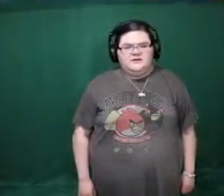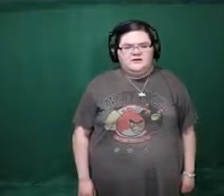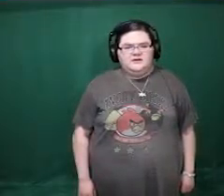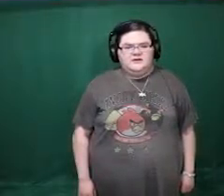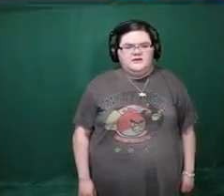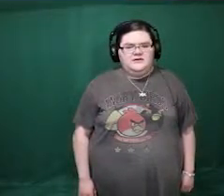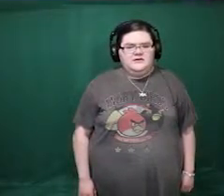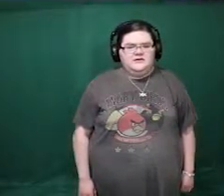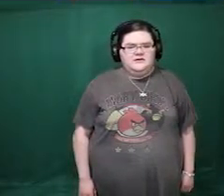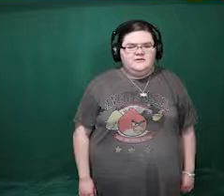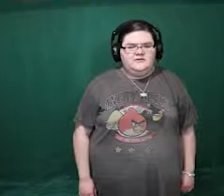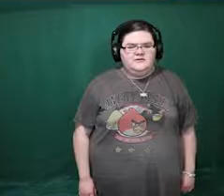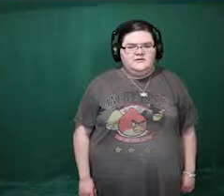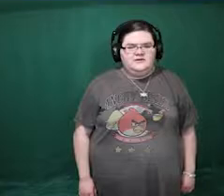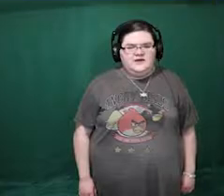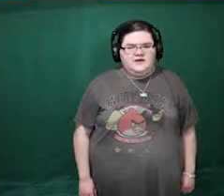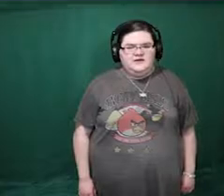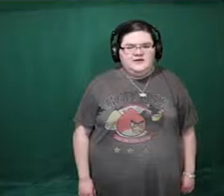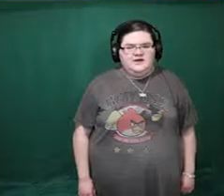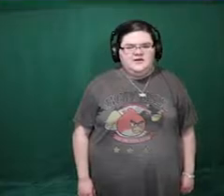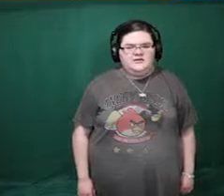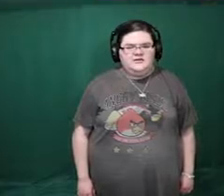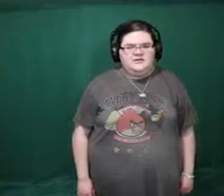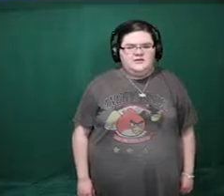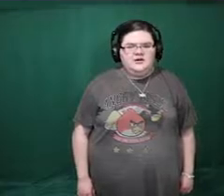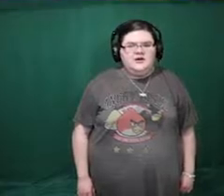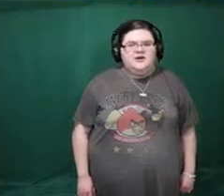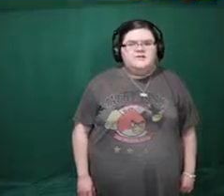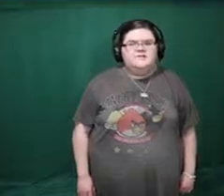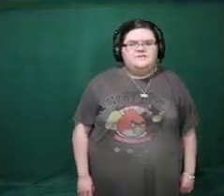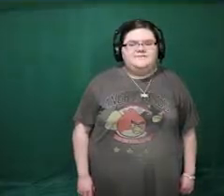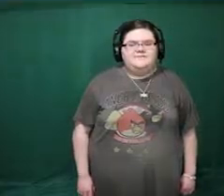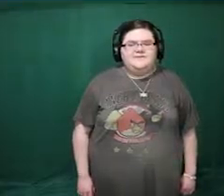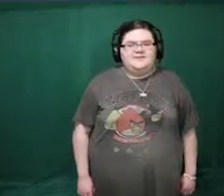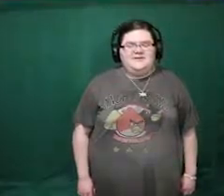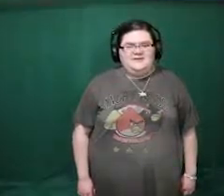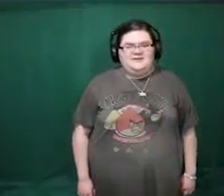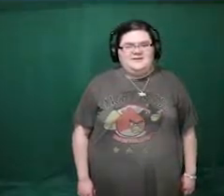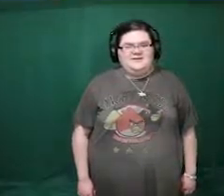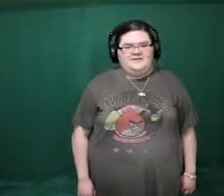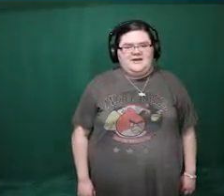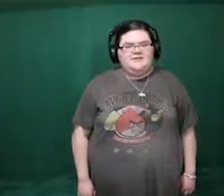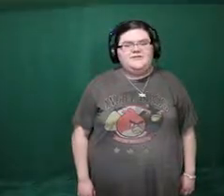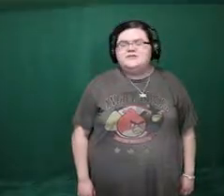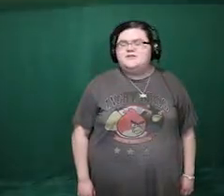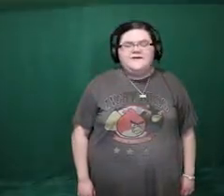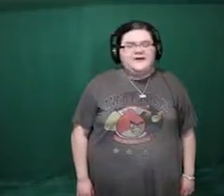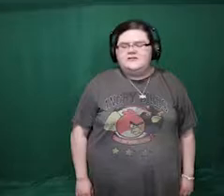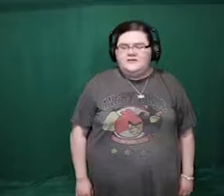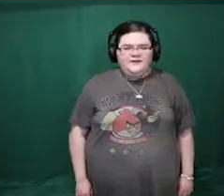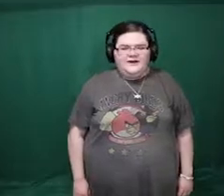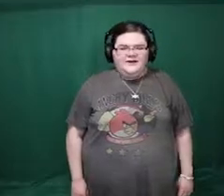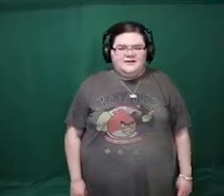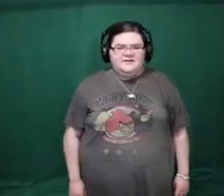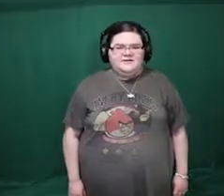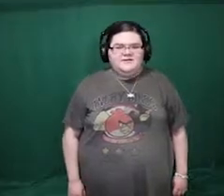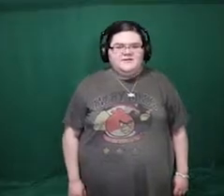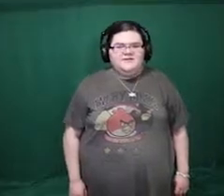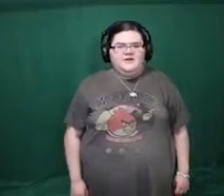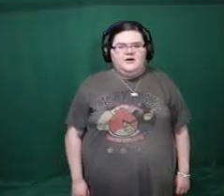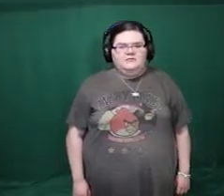I will get okay. Round. Oh, come on, man. Okay, you're good. Oh, you got this. Gimp. Oh, you're still fine. You're still